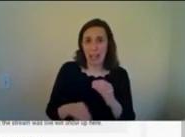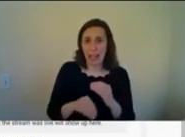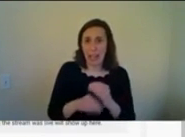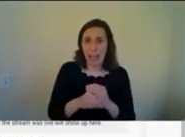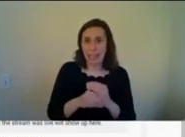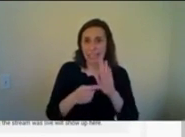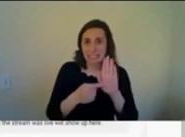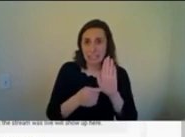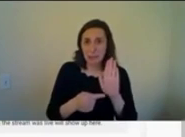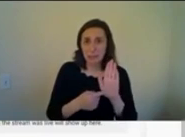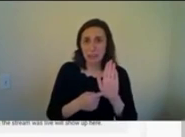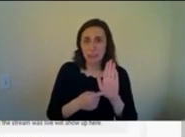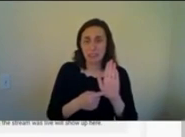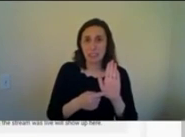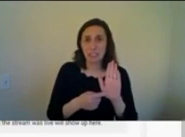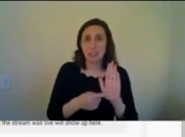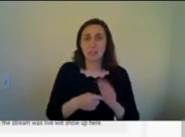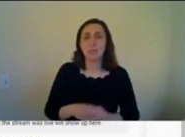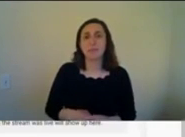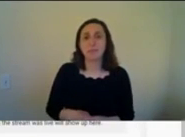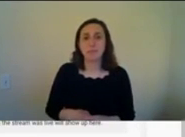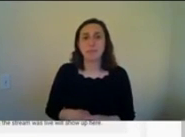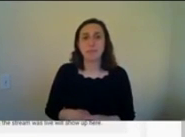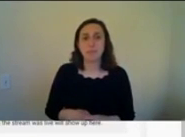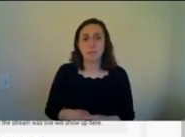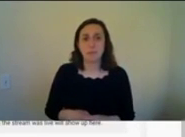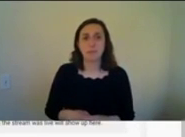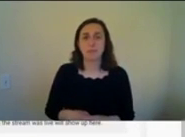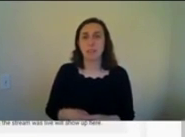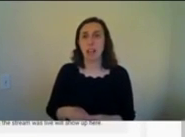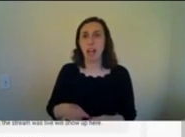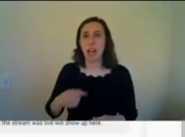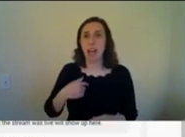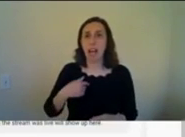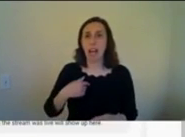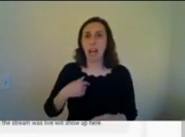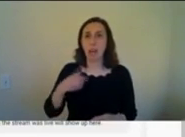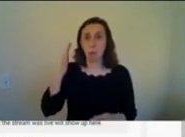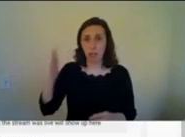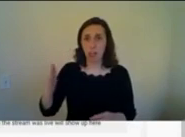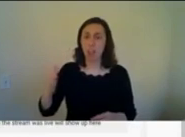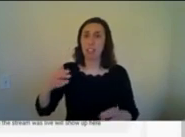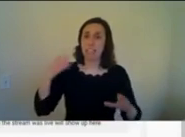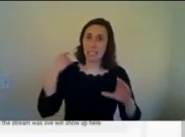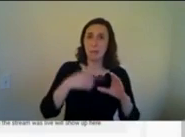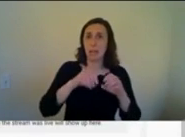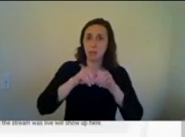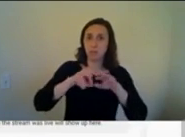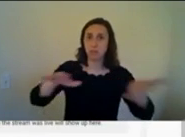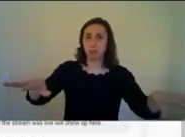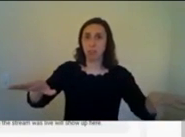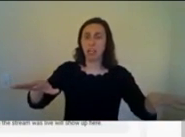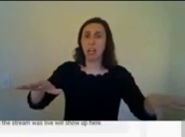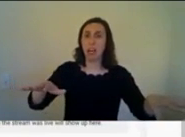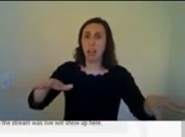out an email where everything was at. I'm going to continue to do those bulk emails. It looks like Tuesday will be the day